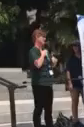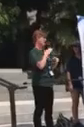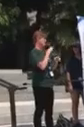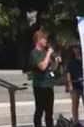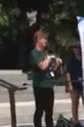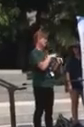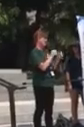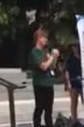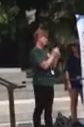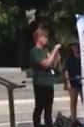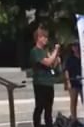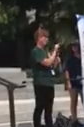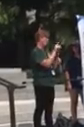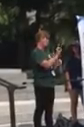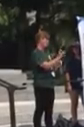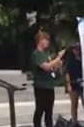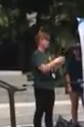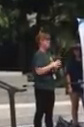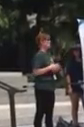at YLS.